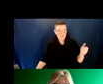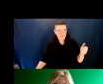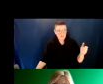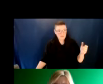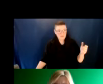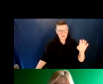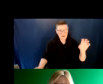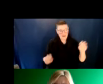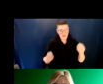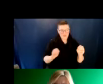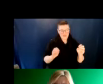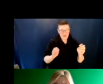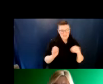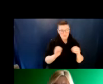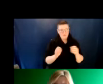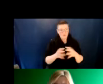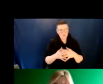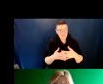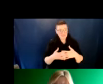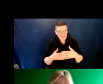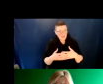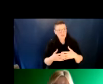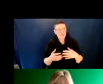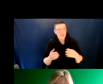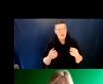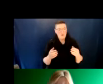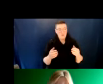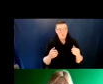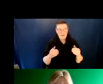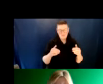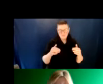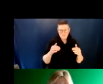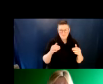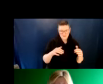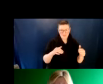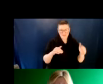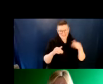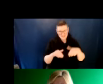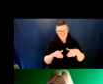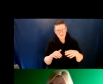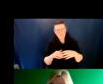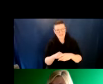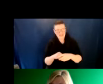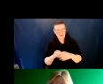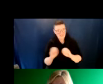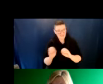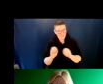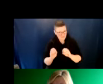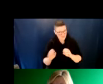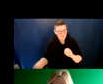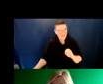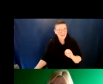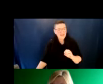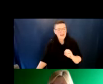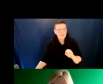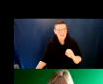then talking about how conceptual metaphor works in sign language and how you map metaphor in signed language and how it's a little bit